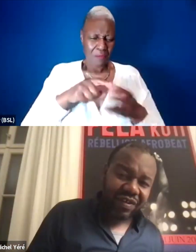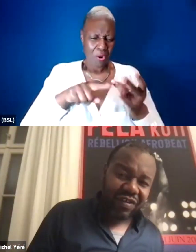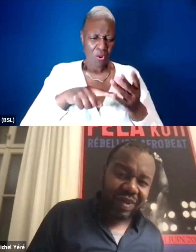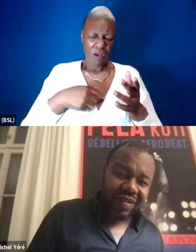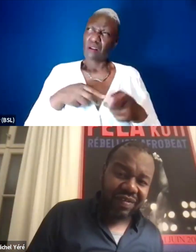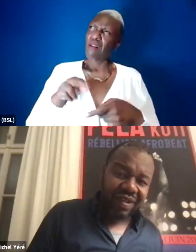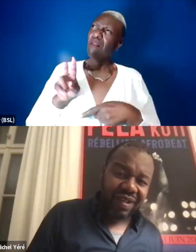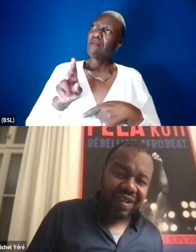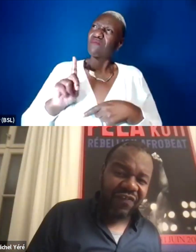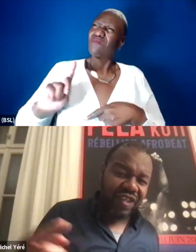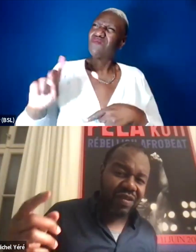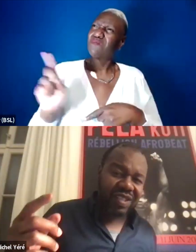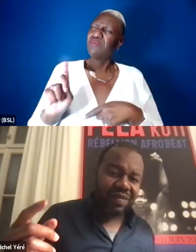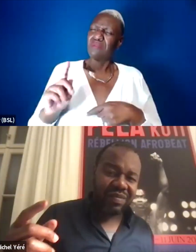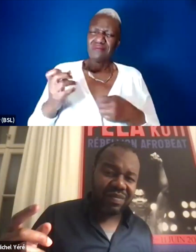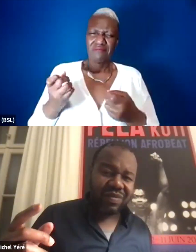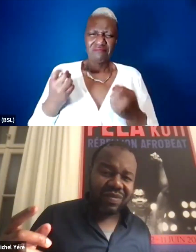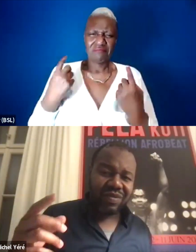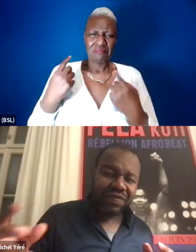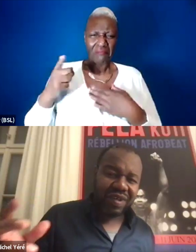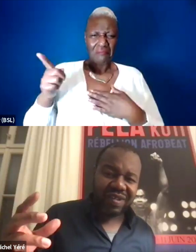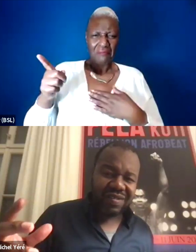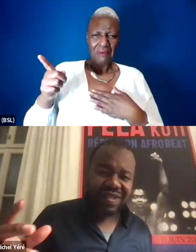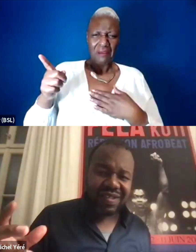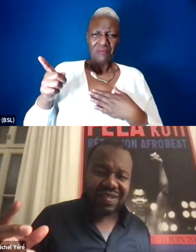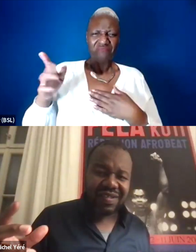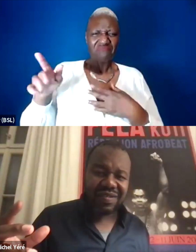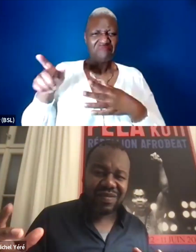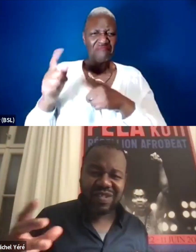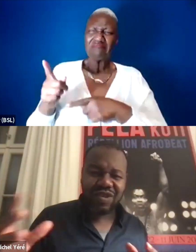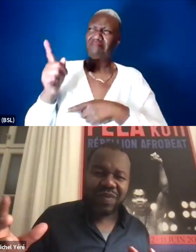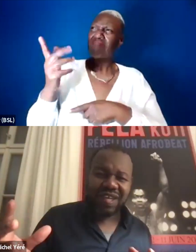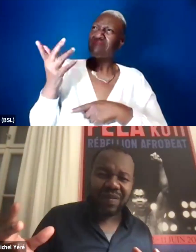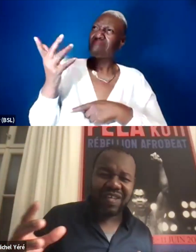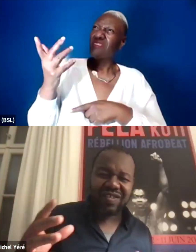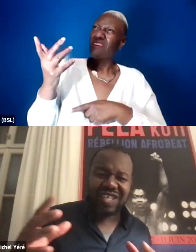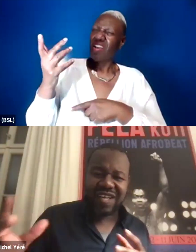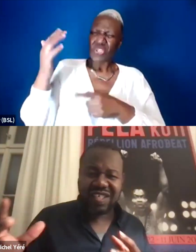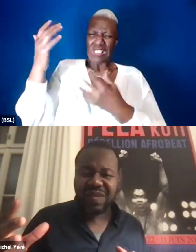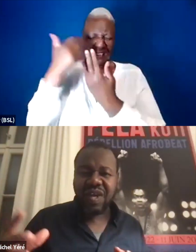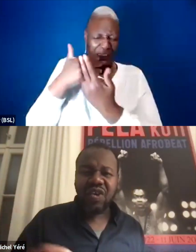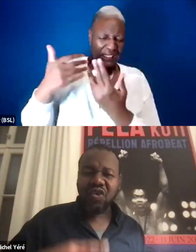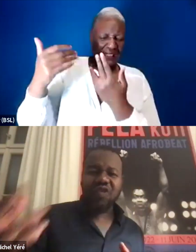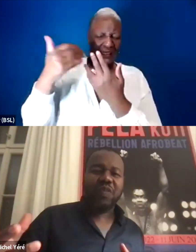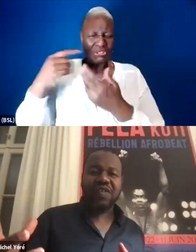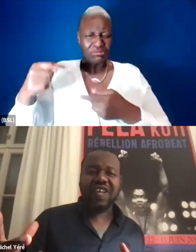that in the first place. He feels that Devant is disturbing him and is challenging him, so he responds as